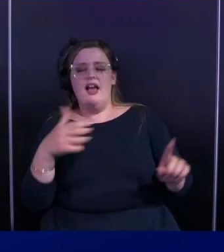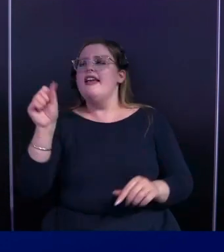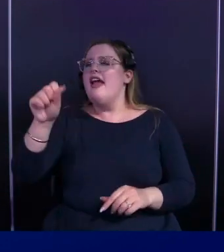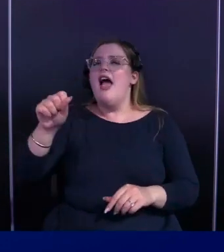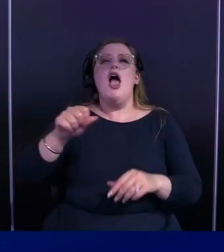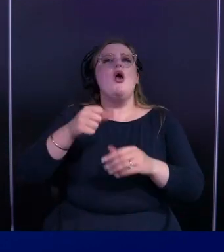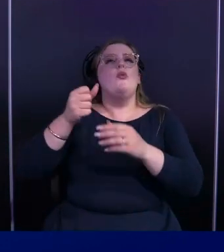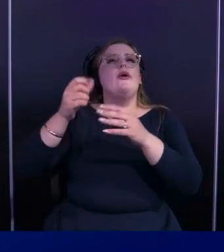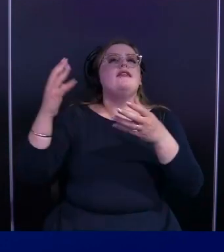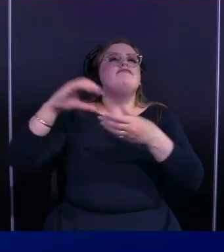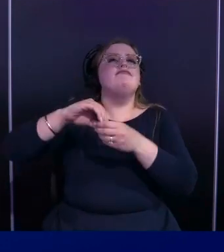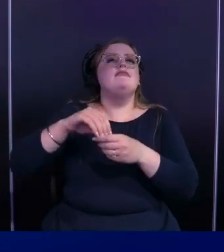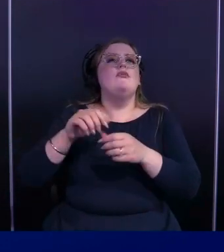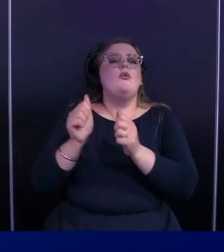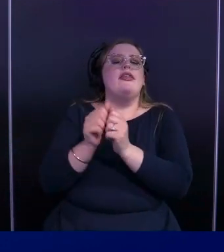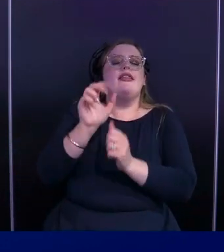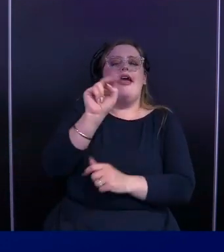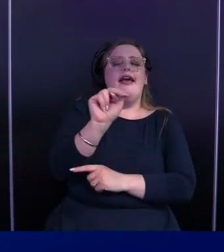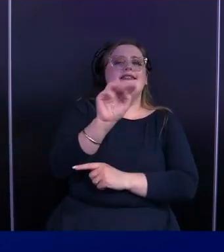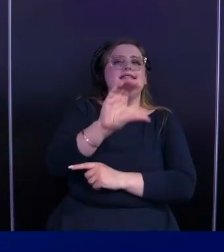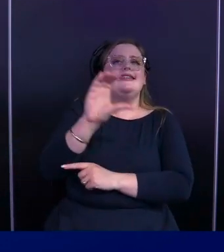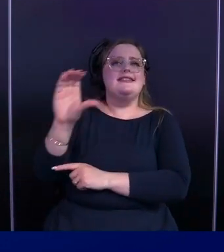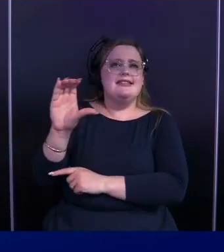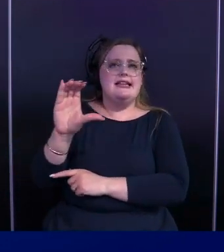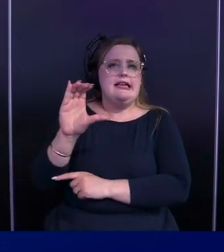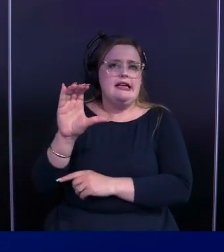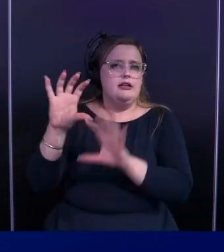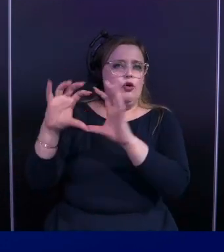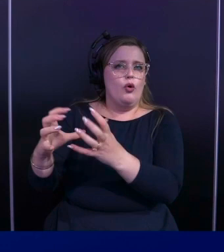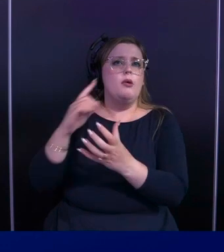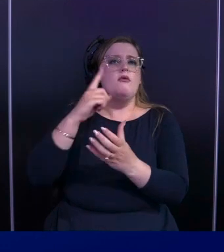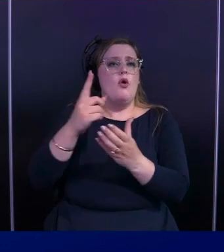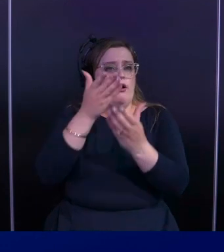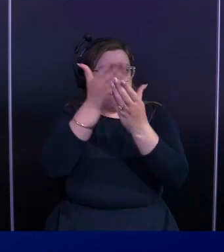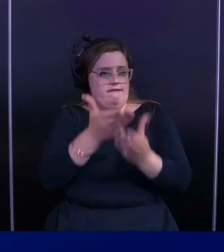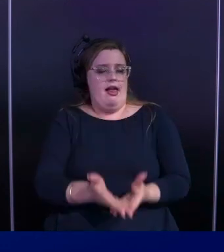to validate the security design of the Nitro system.